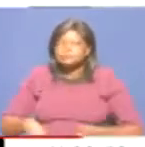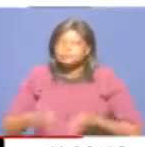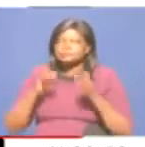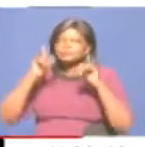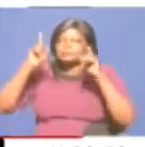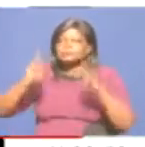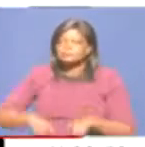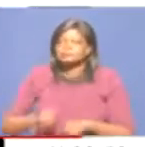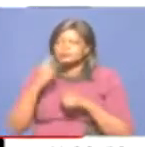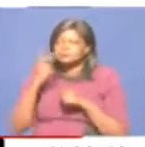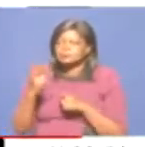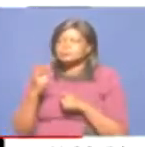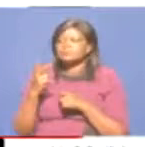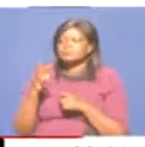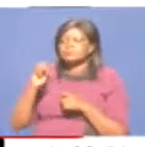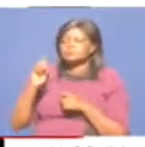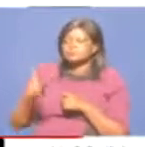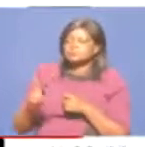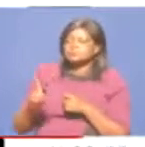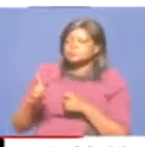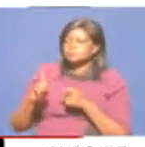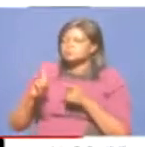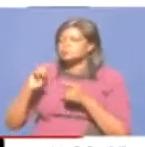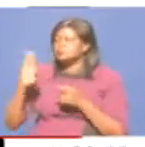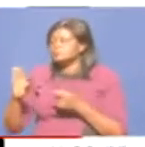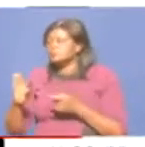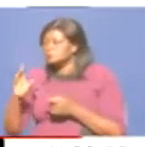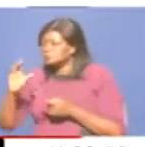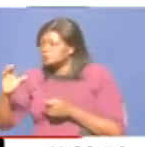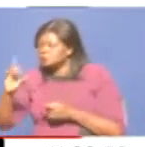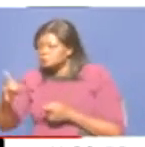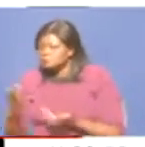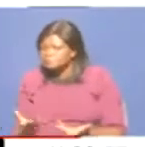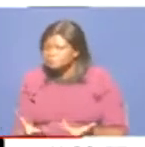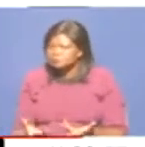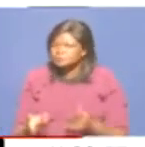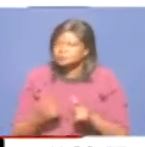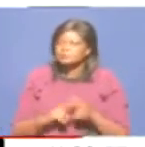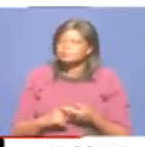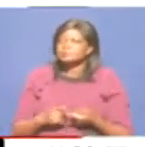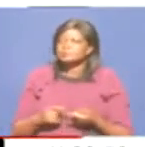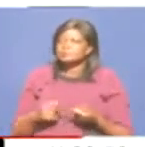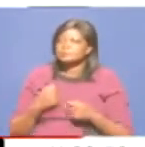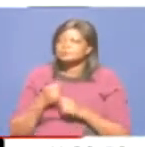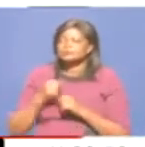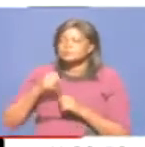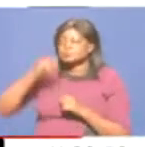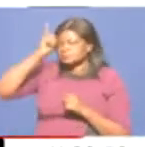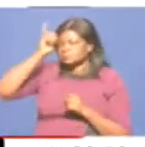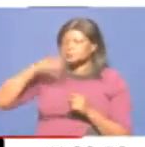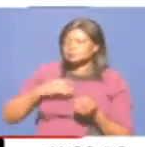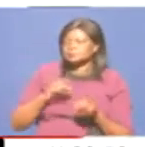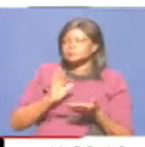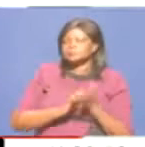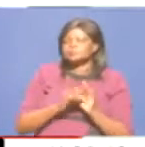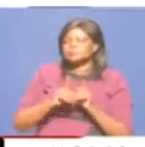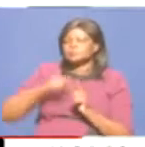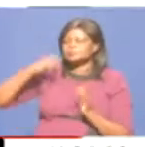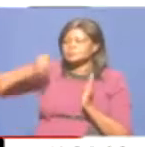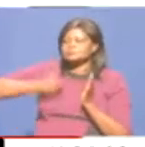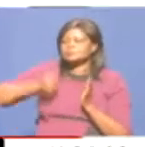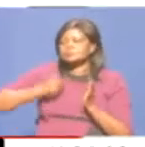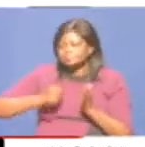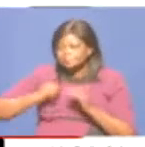be seen in Ward A joining Ward B joining Ward C. We industrialize our villages. Number two, the issue of social